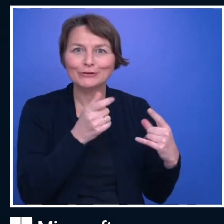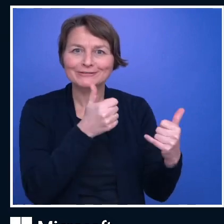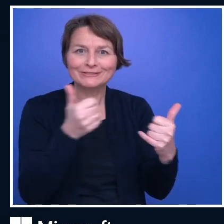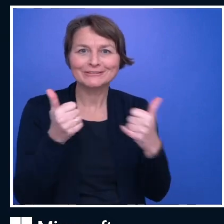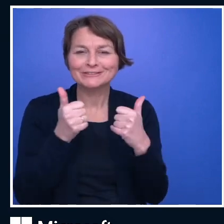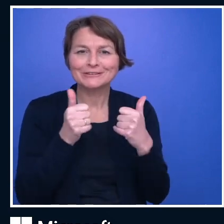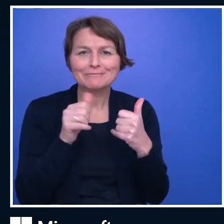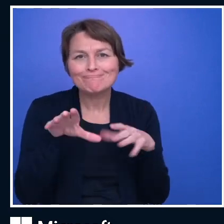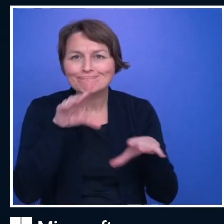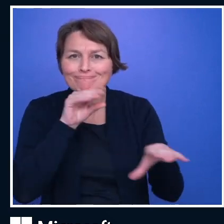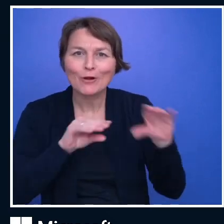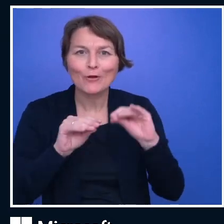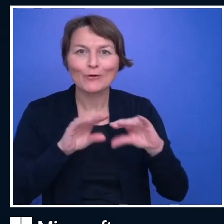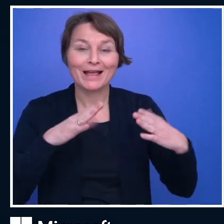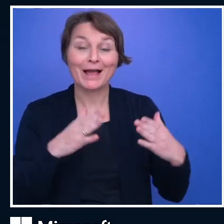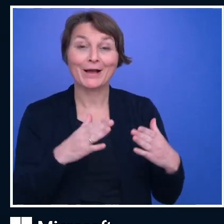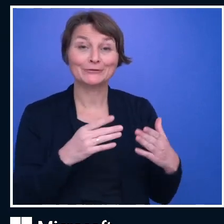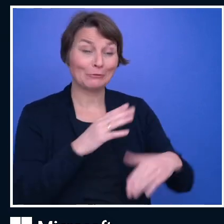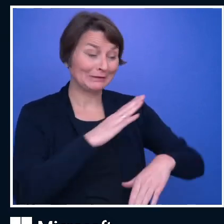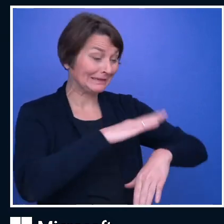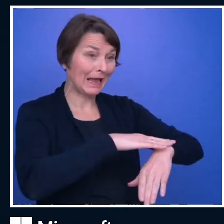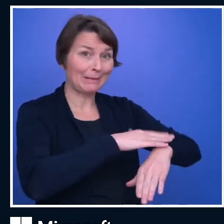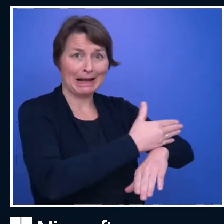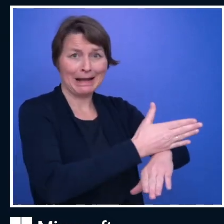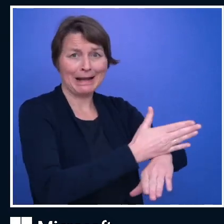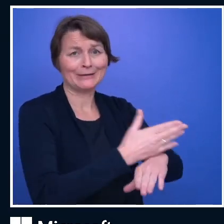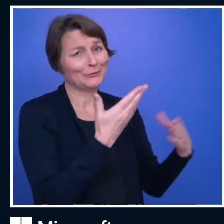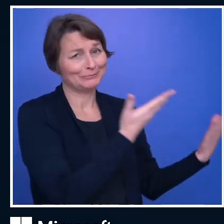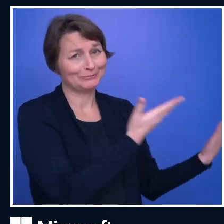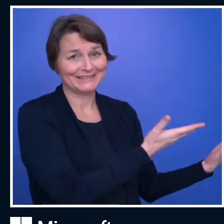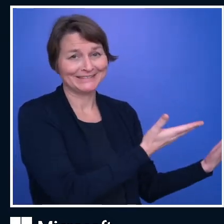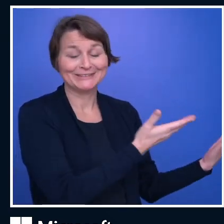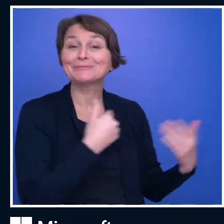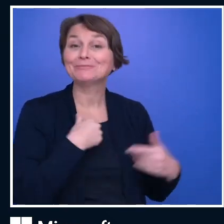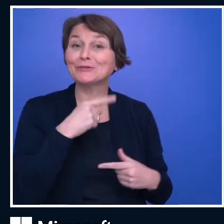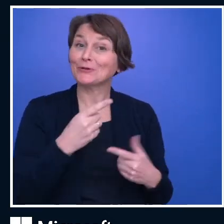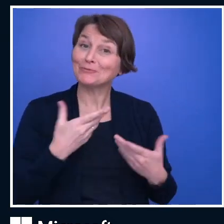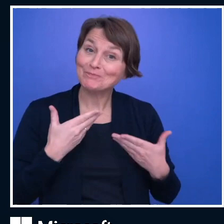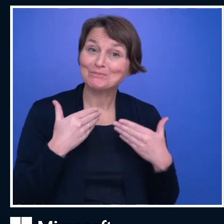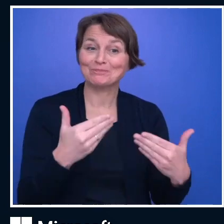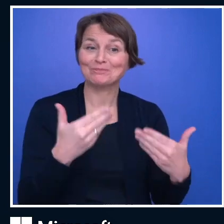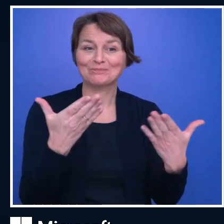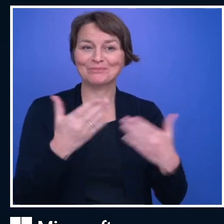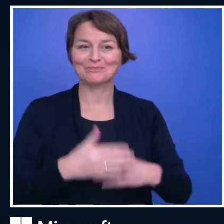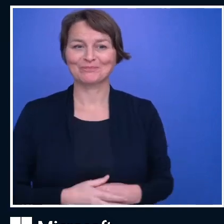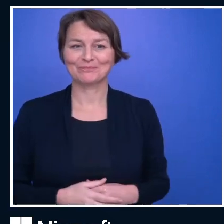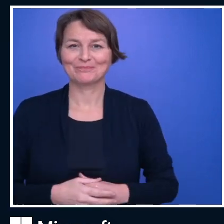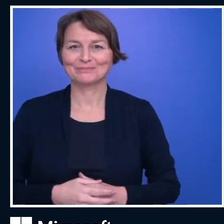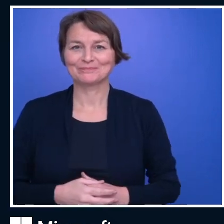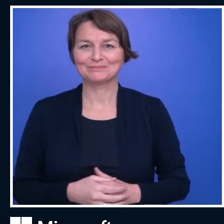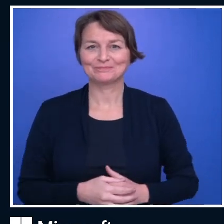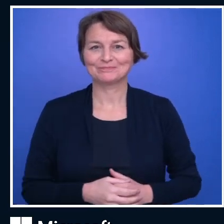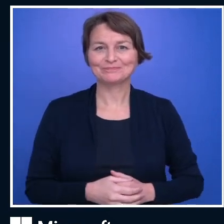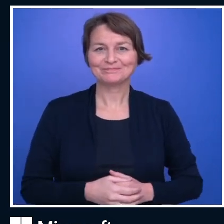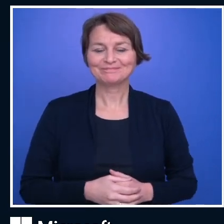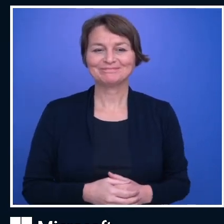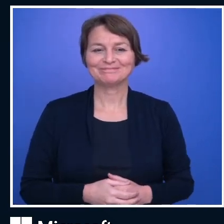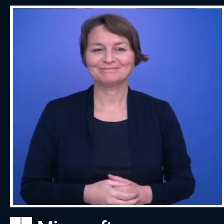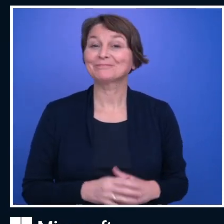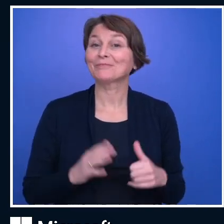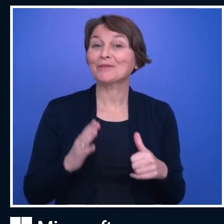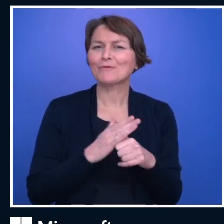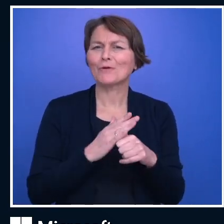time than I need to. But Ananya, please take it away. Yeah, sure. Let me just share my screen. No